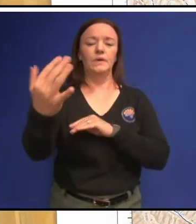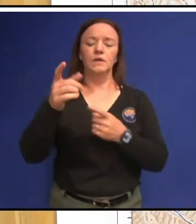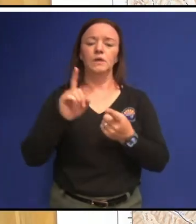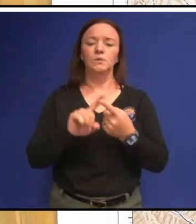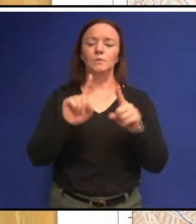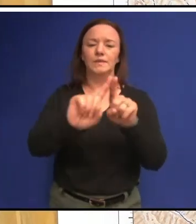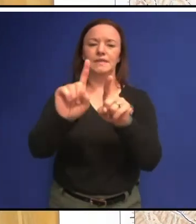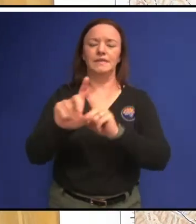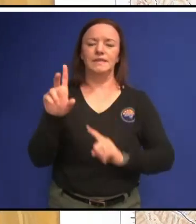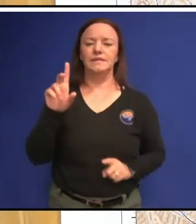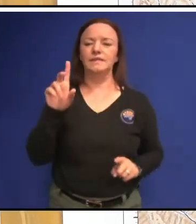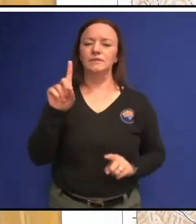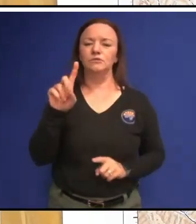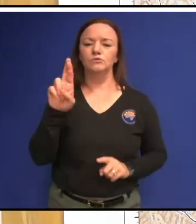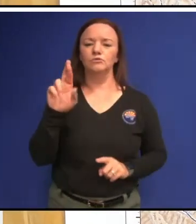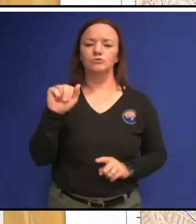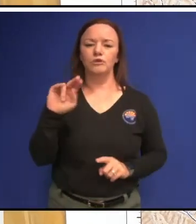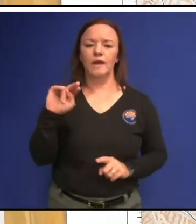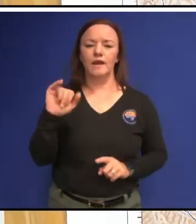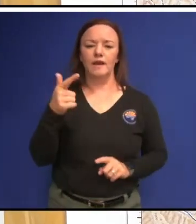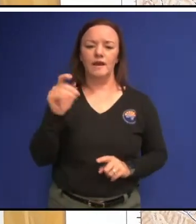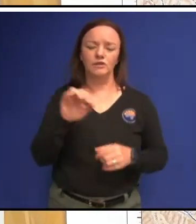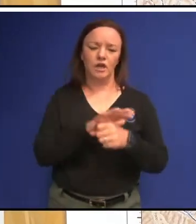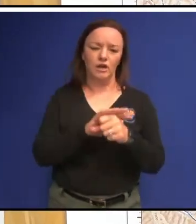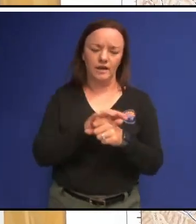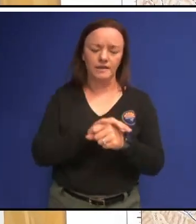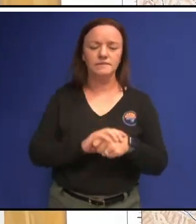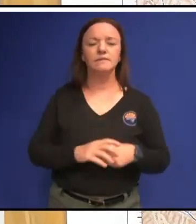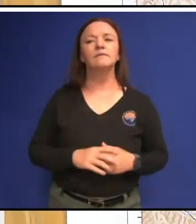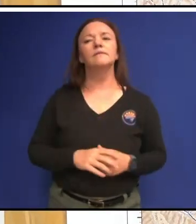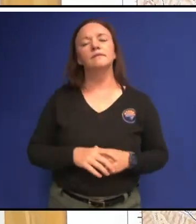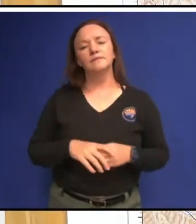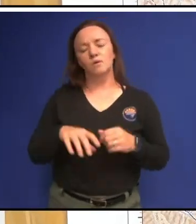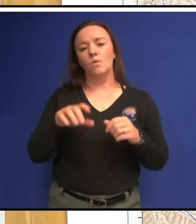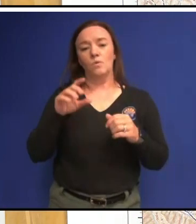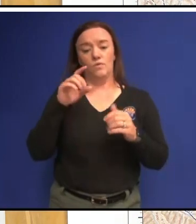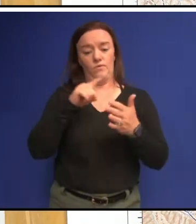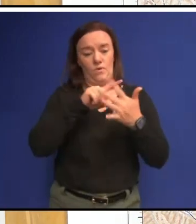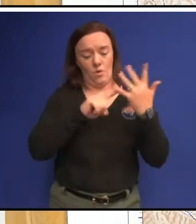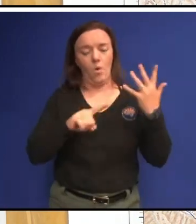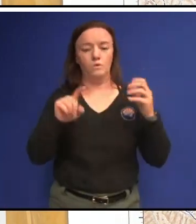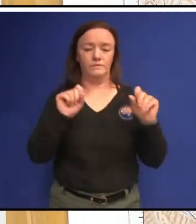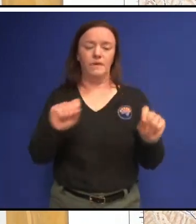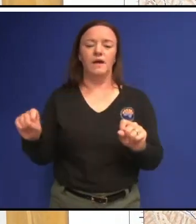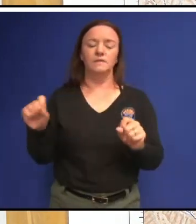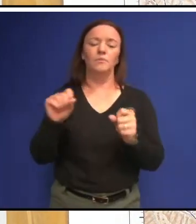those as potential breaches. So areas where the fire could breach that line.